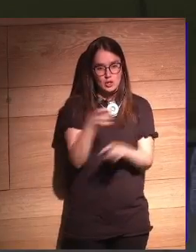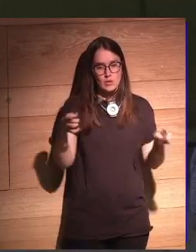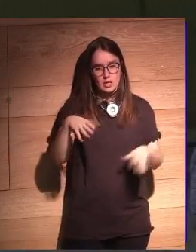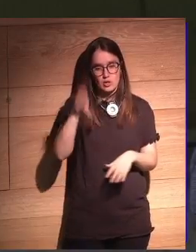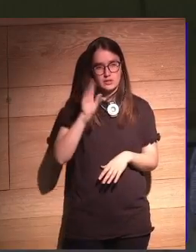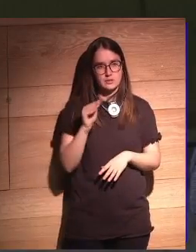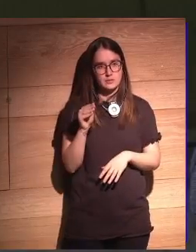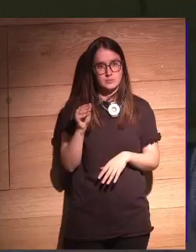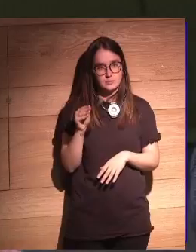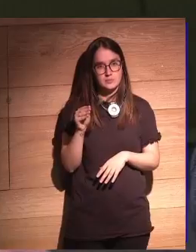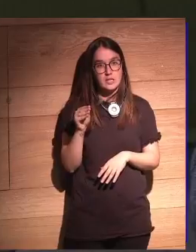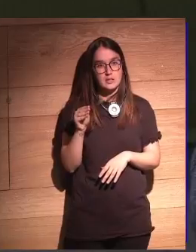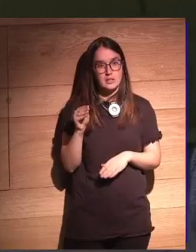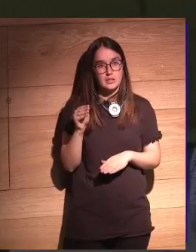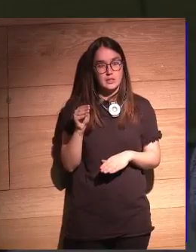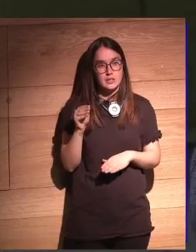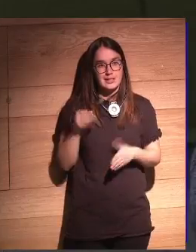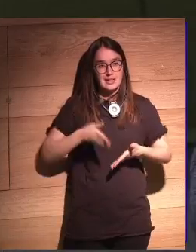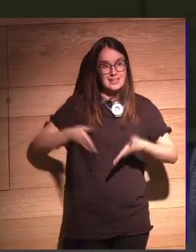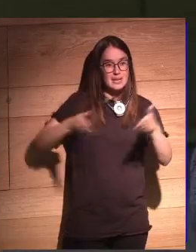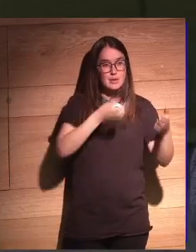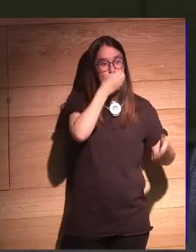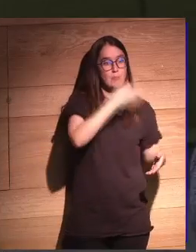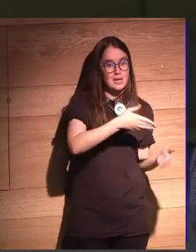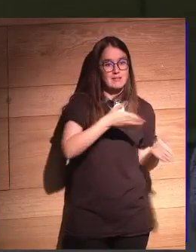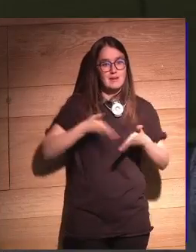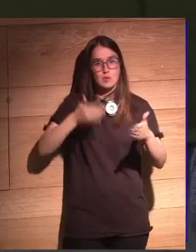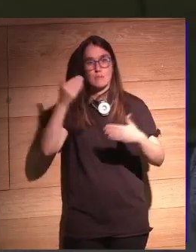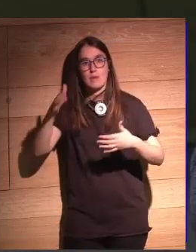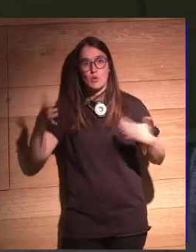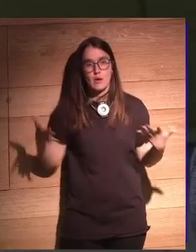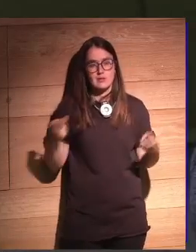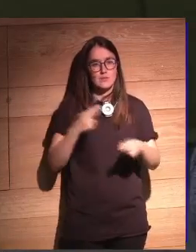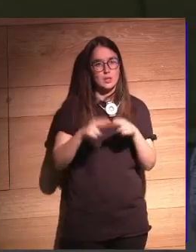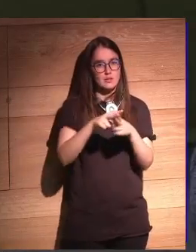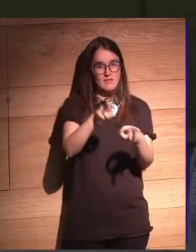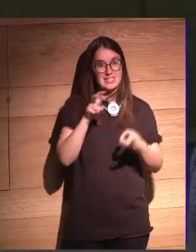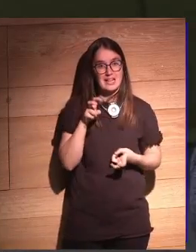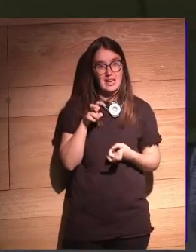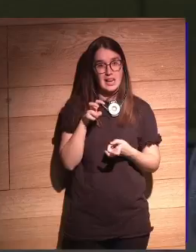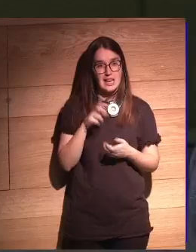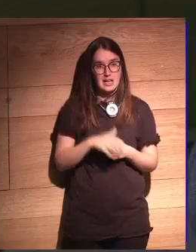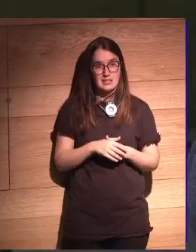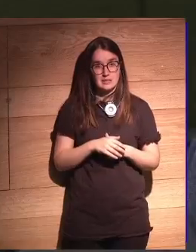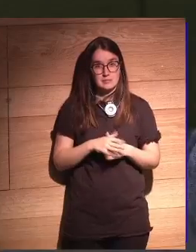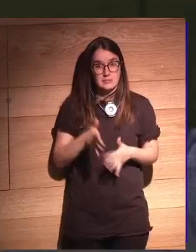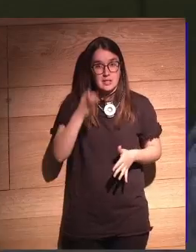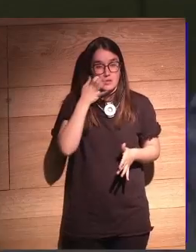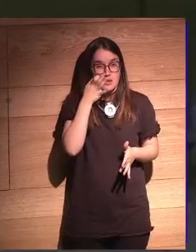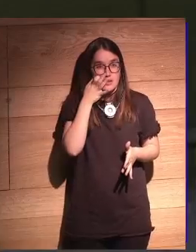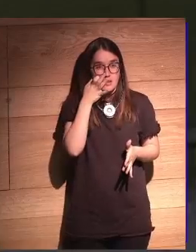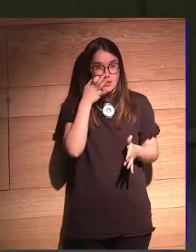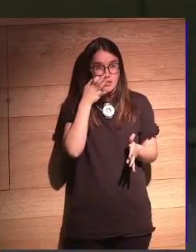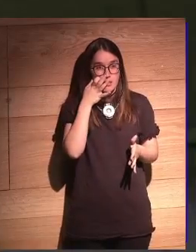before. And there are certain aspects that make us all understand which is the path of evil and which is the path